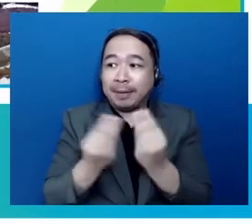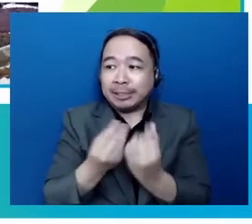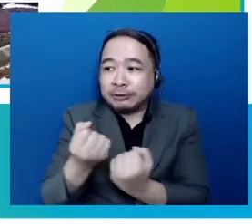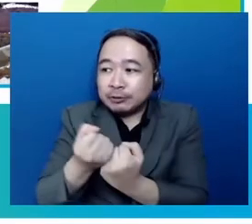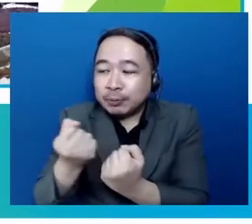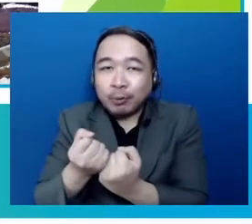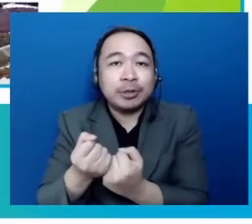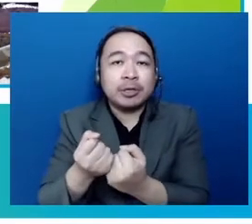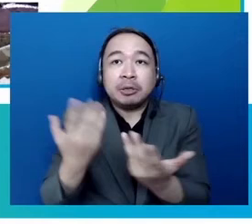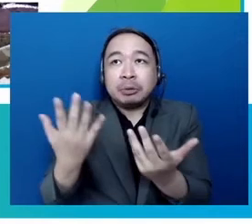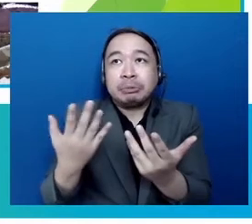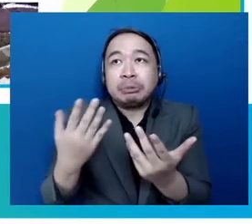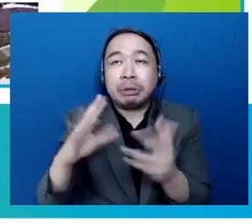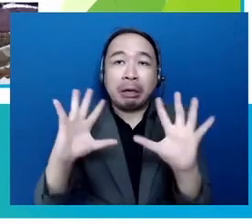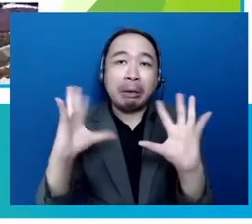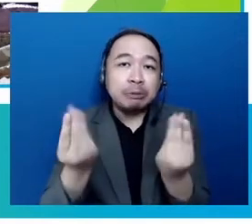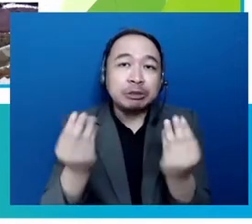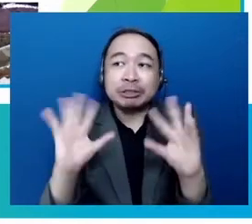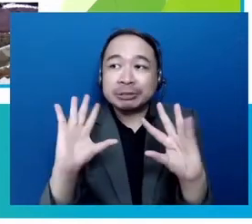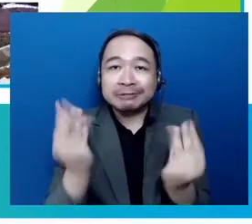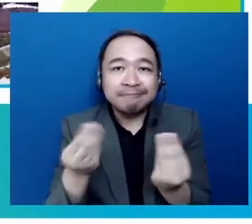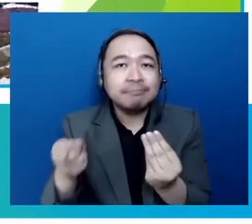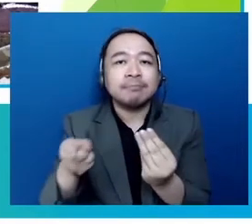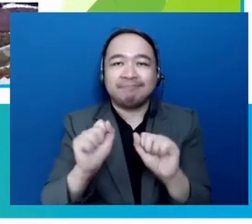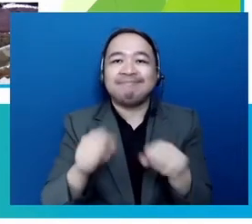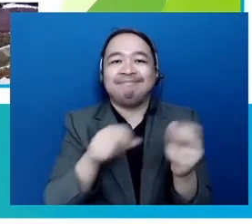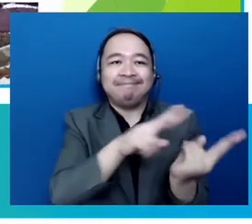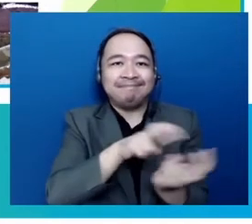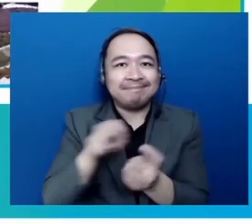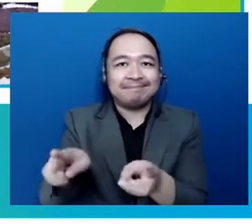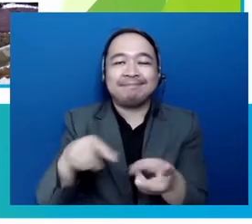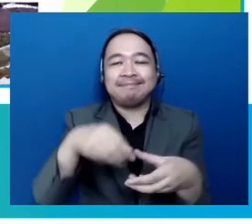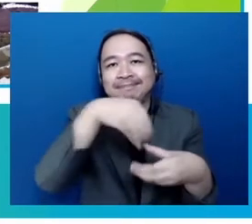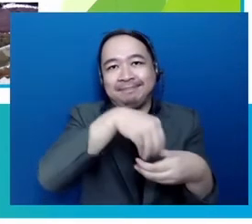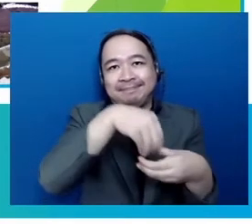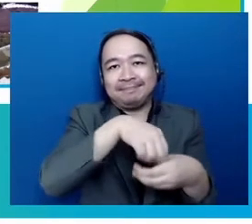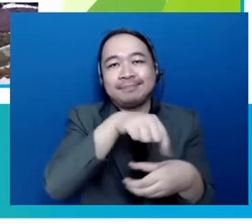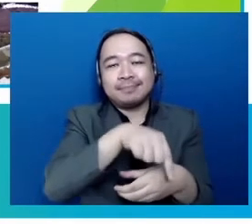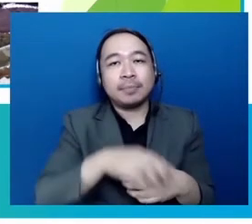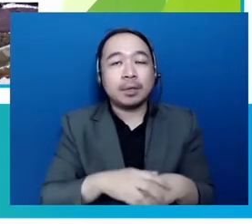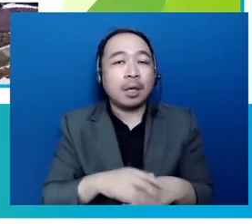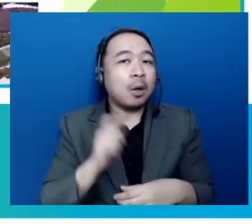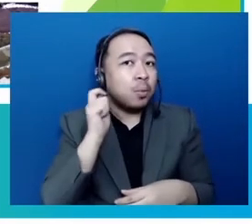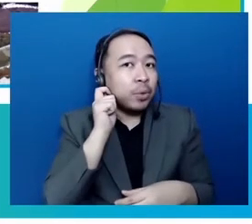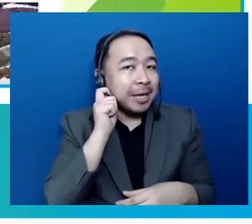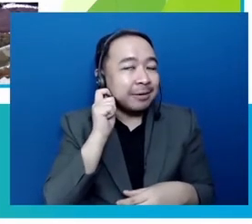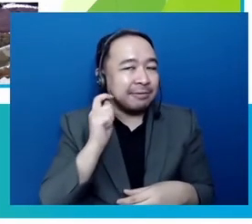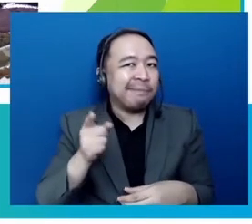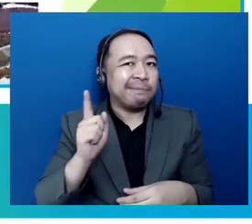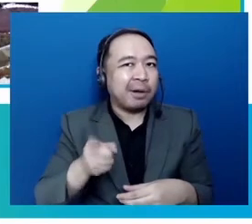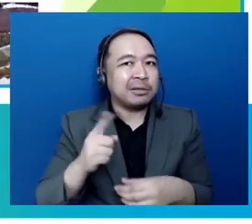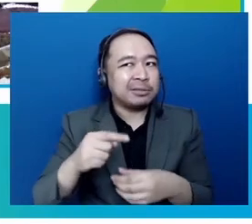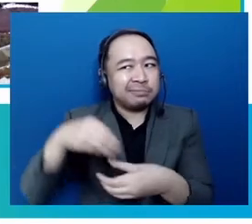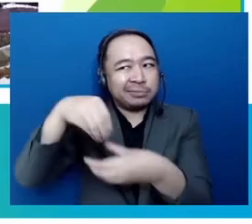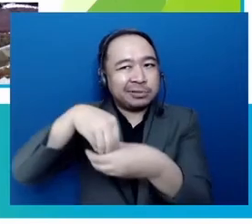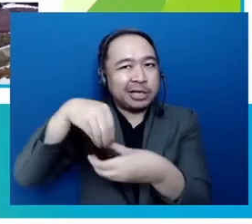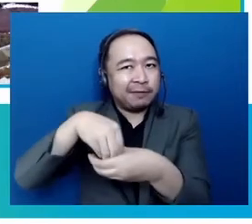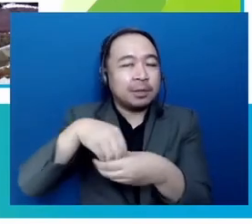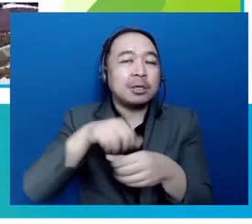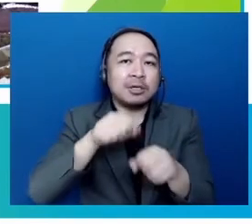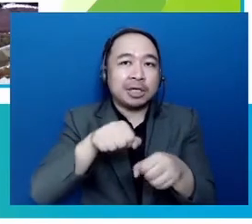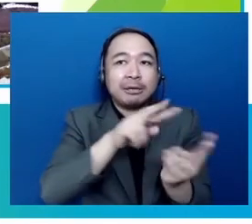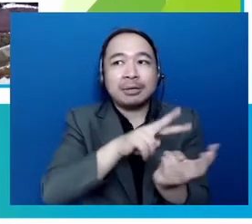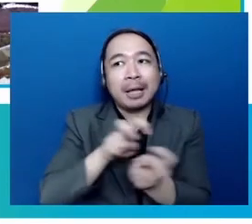days. Apart from that, women also need to have savings to be able to apply for